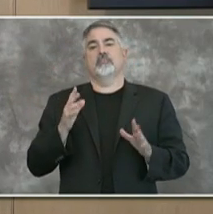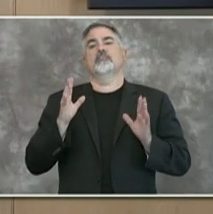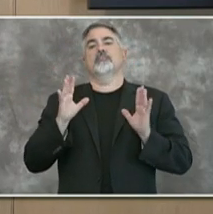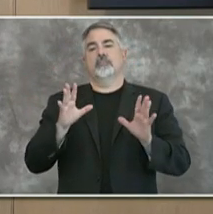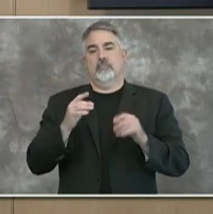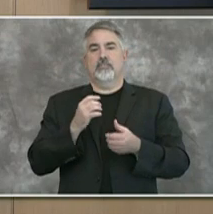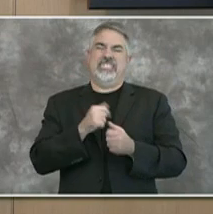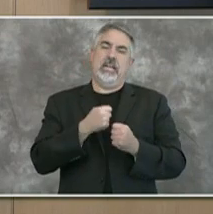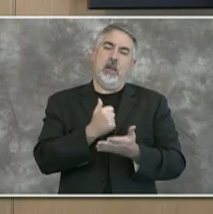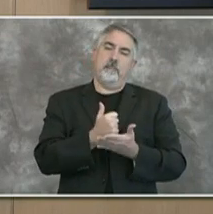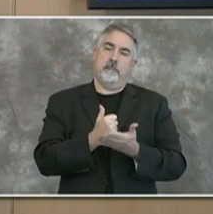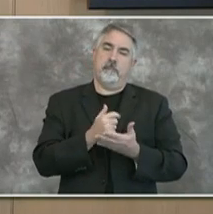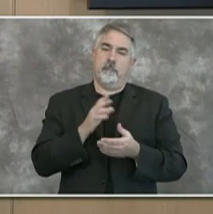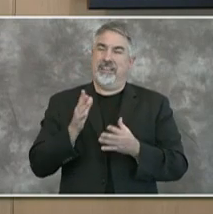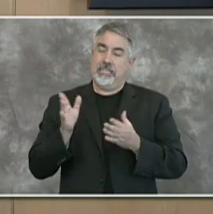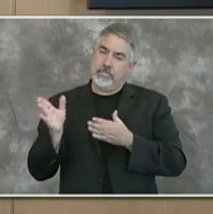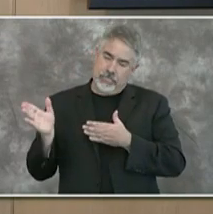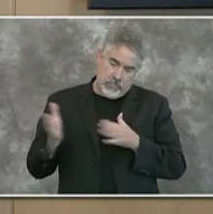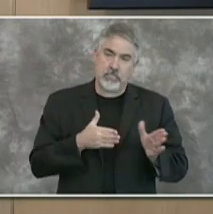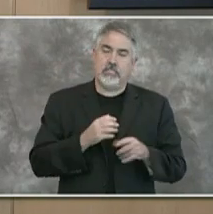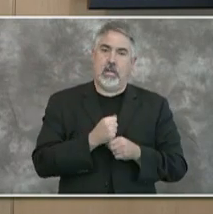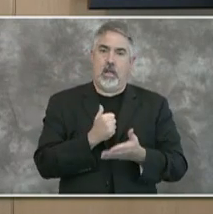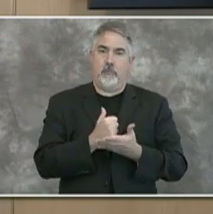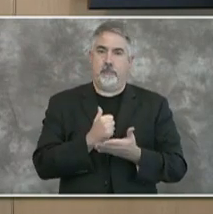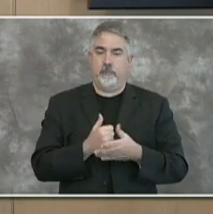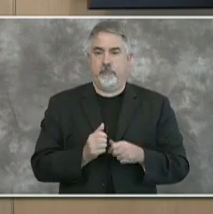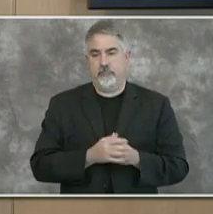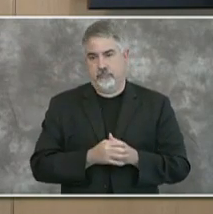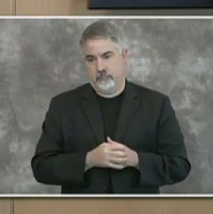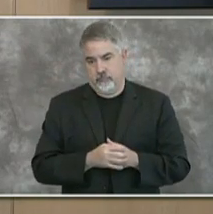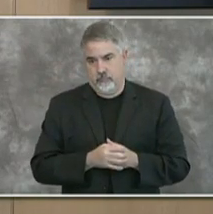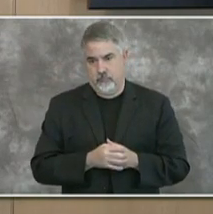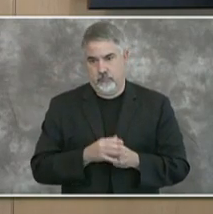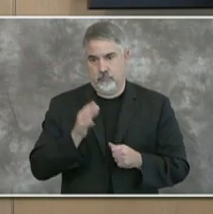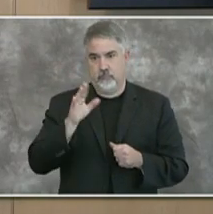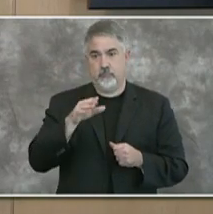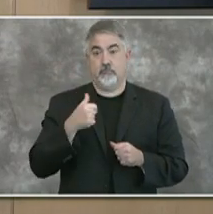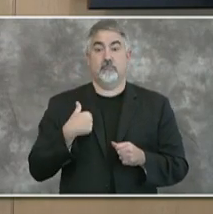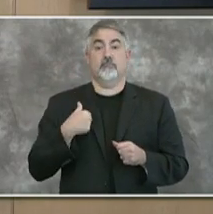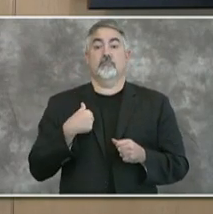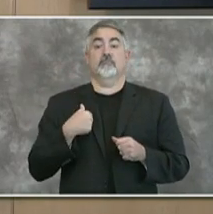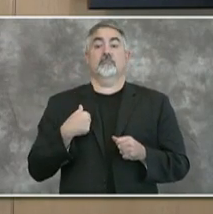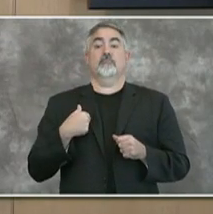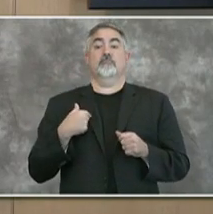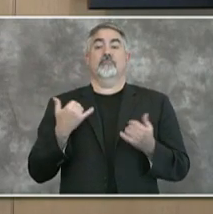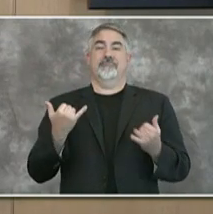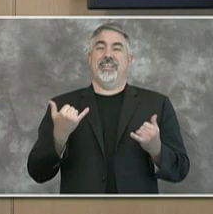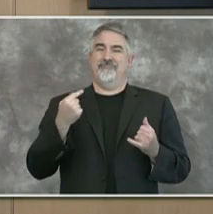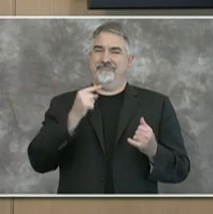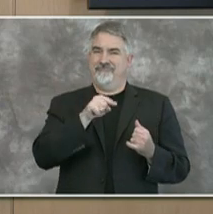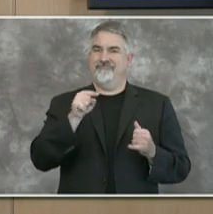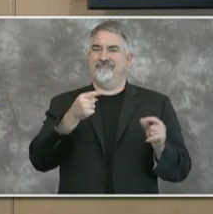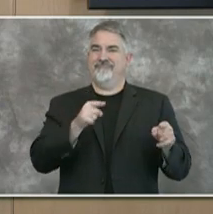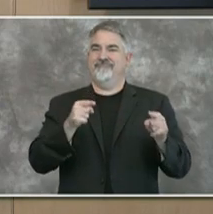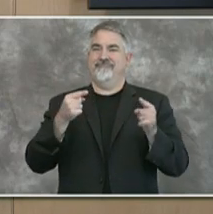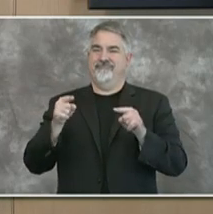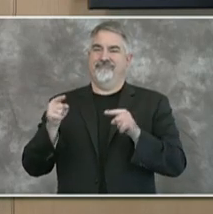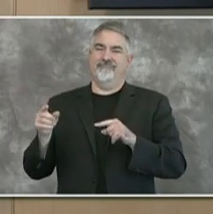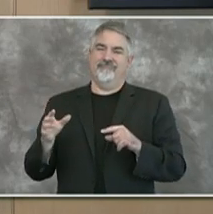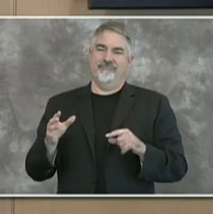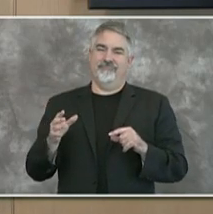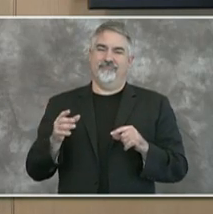While our experience of the current crisis is in lots of ways collective, we talk a lot about this as a collective experience, we know